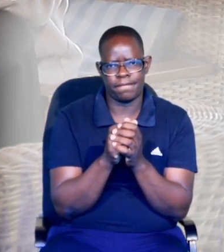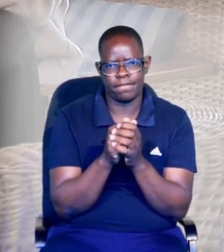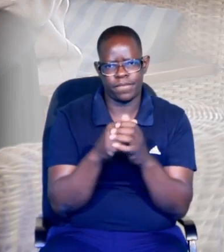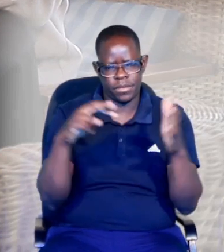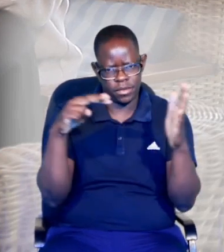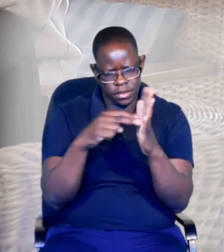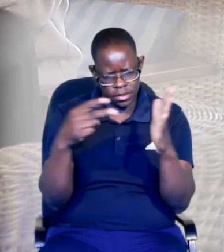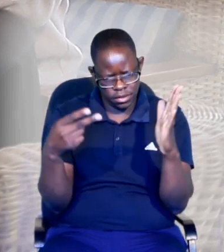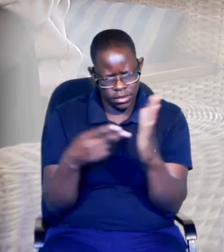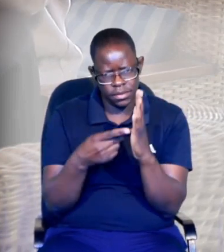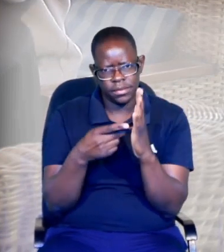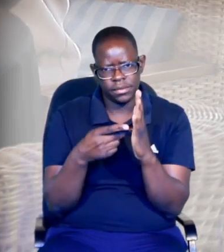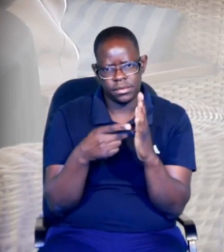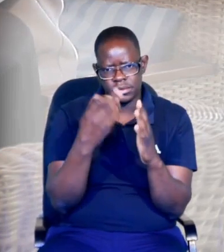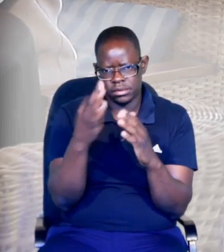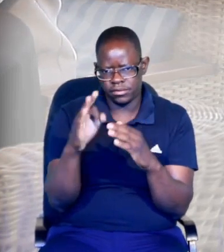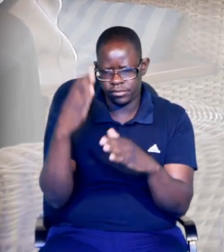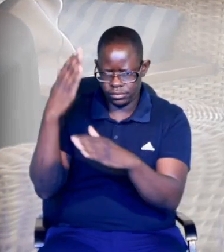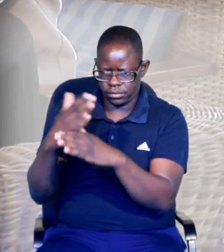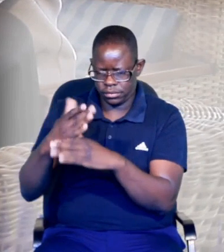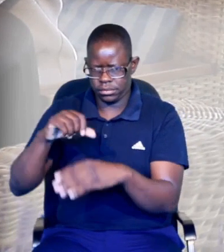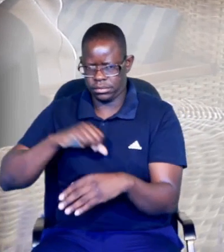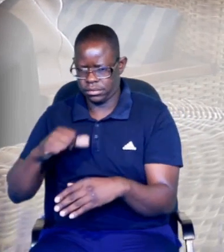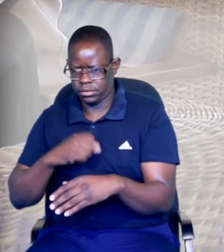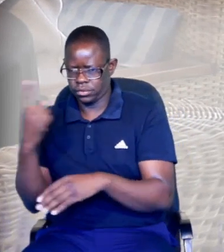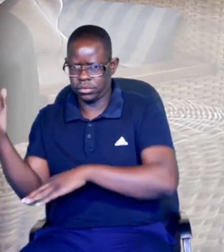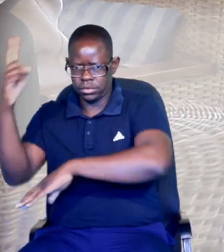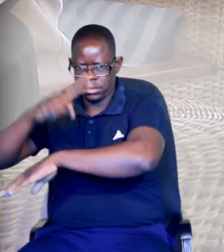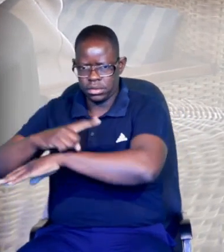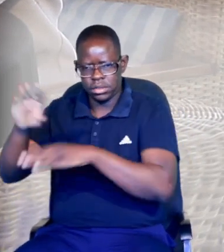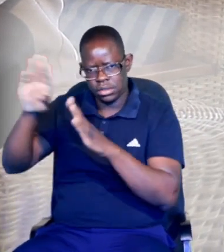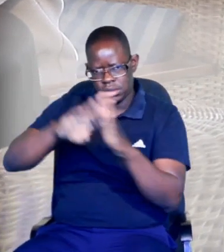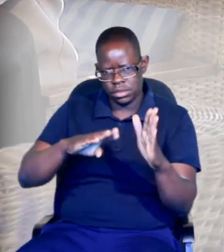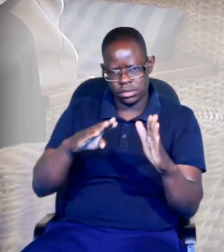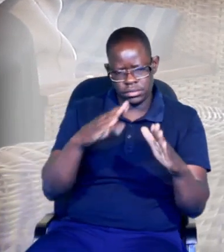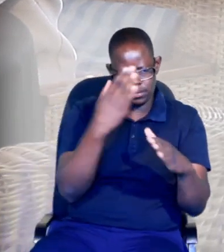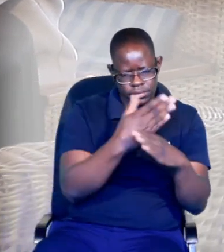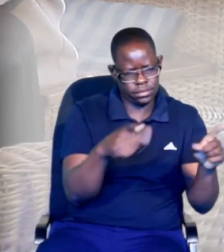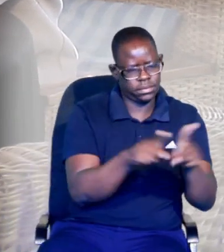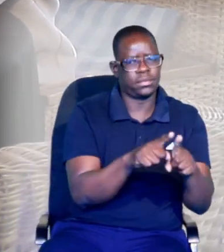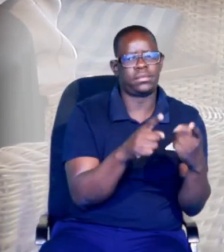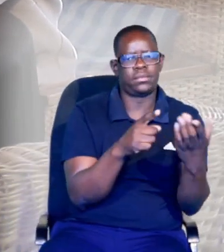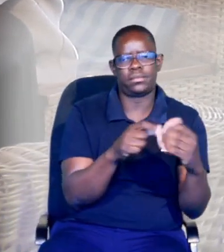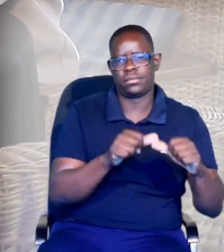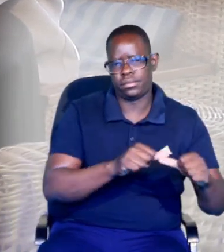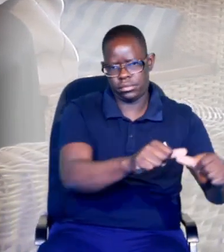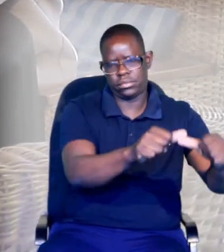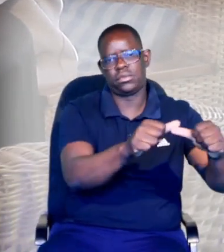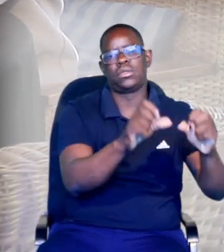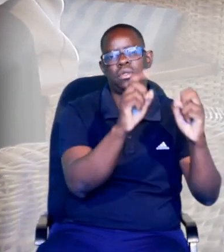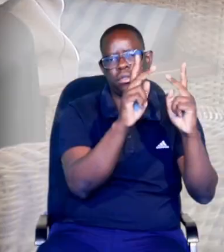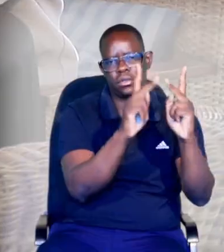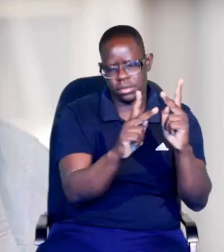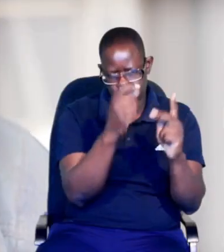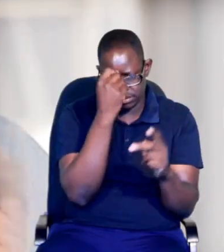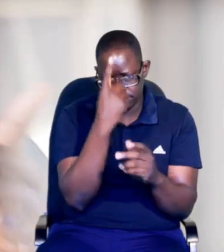which means if one worker is sick one day, another worker could step in and do the job just as well. Yes, that's right. Okay,